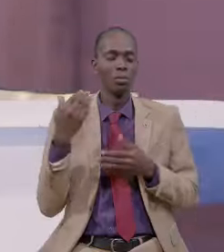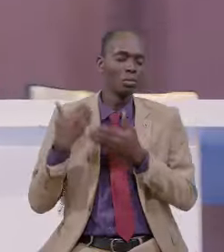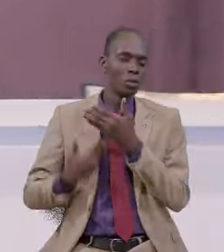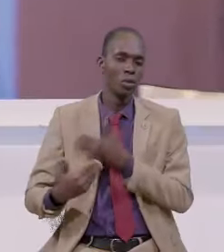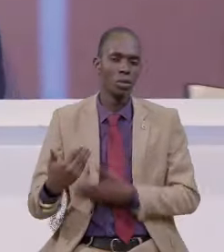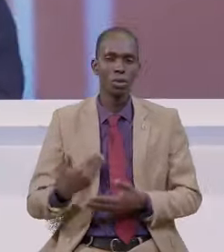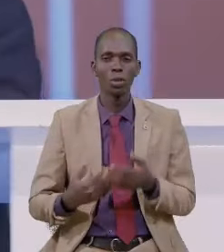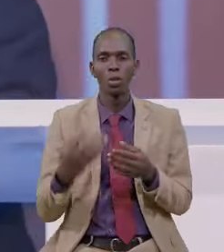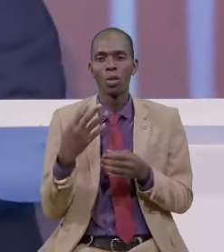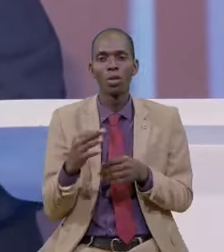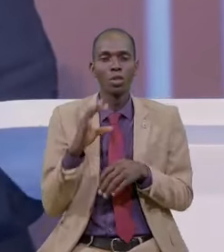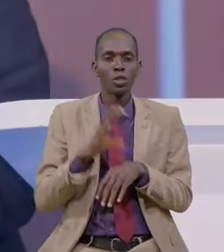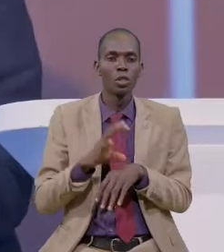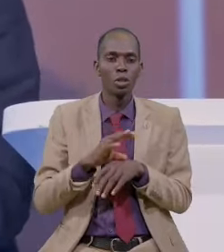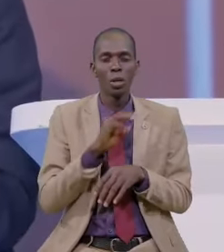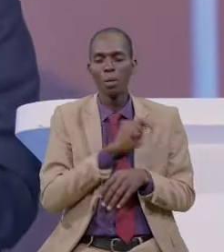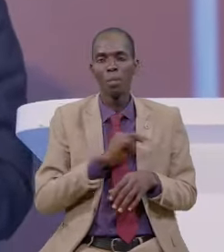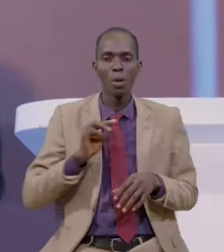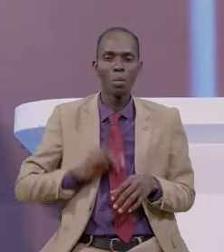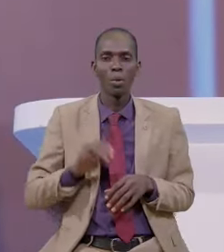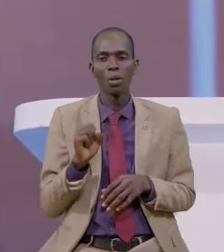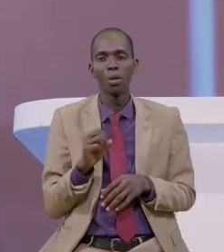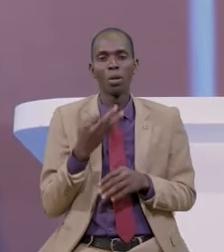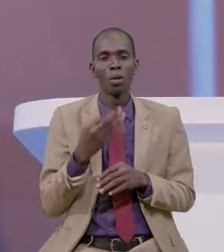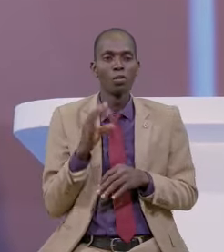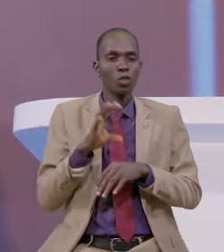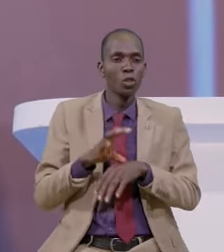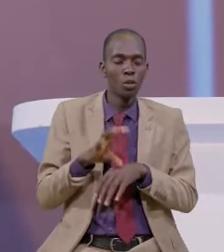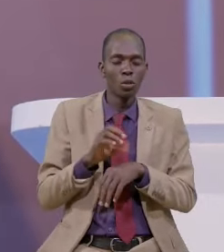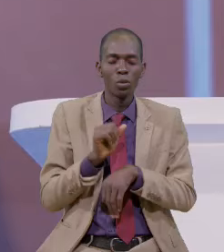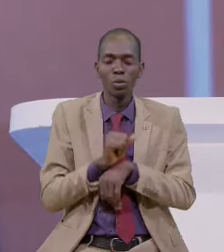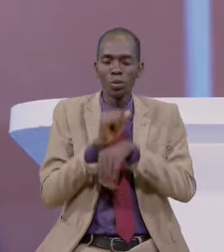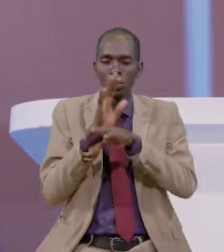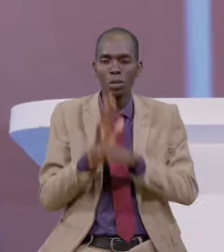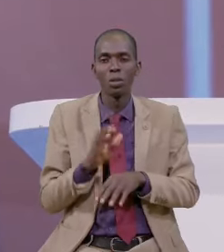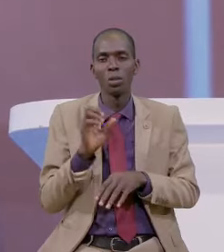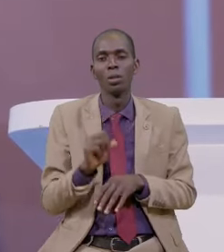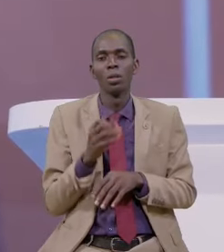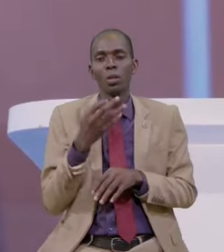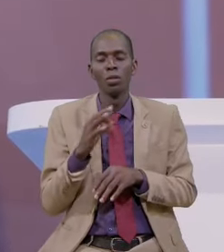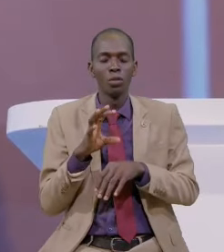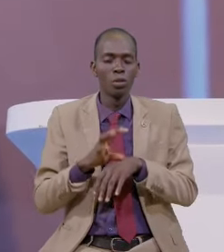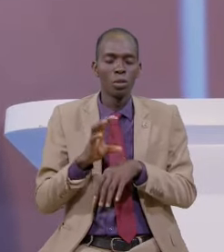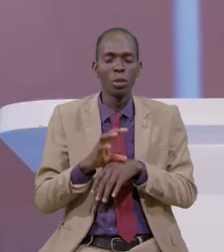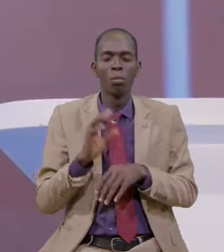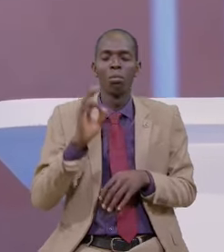church members, of church workers, of church pastors,